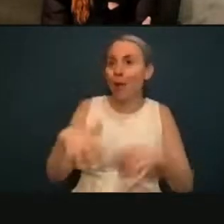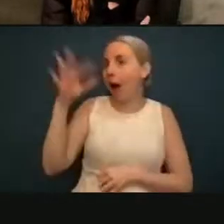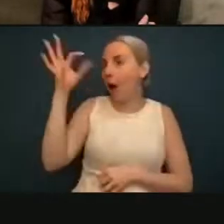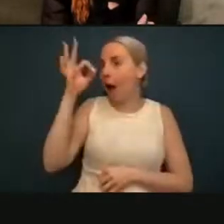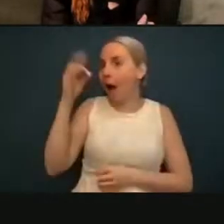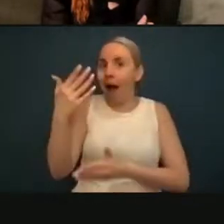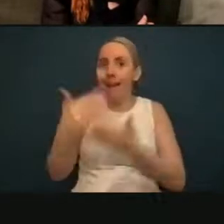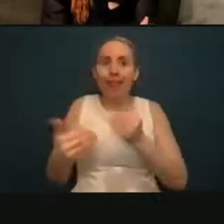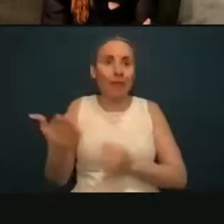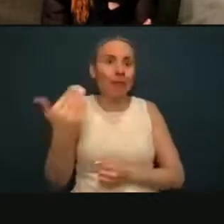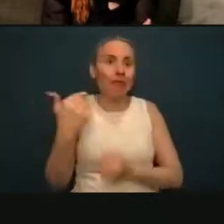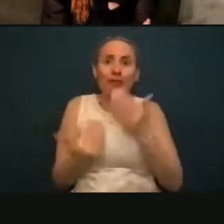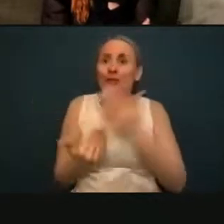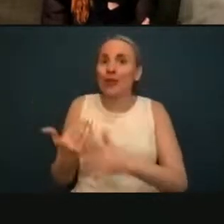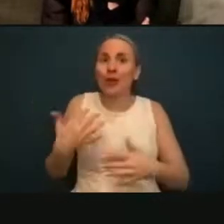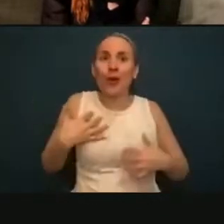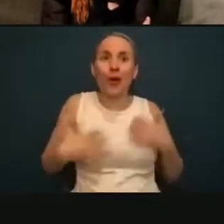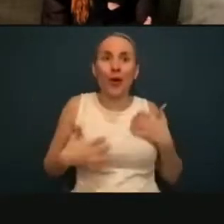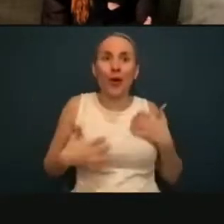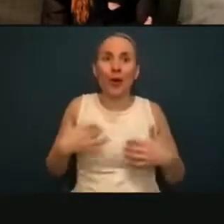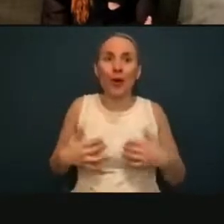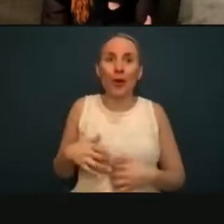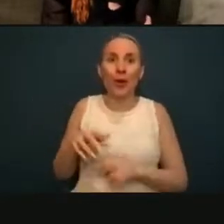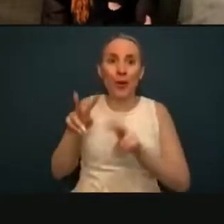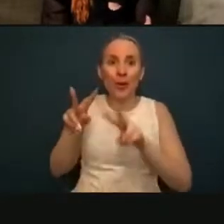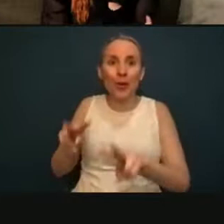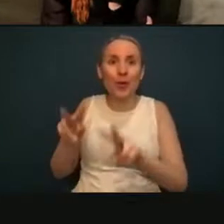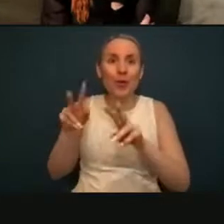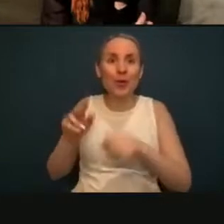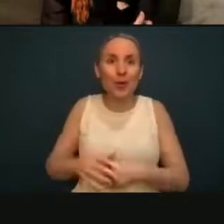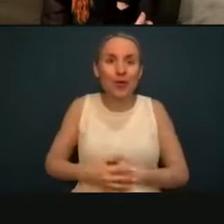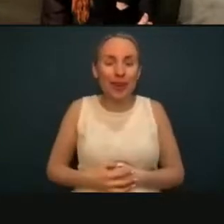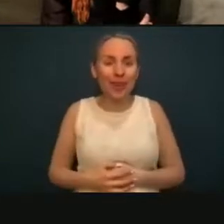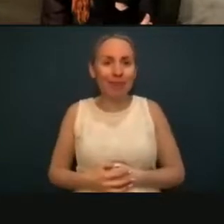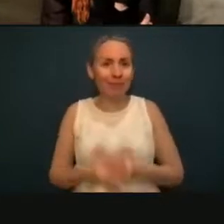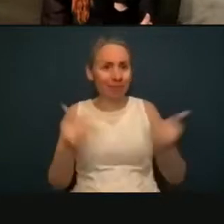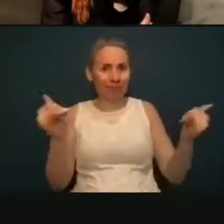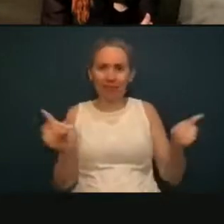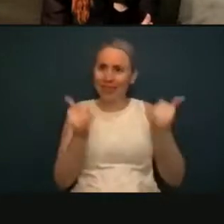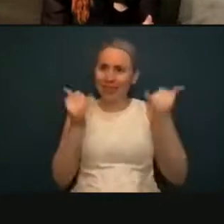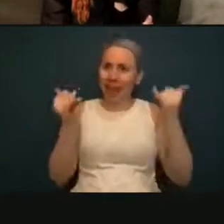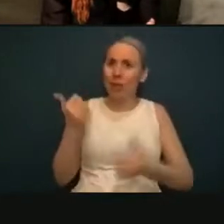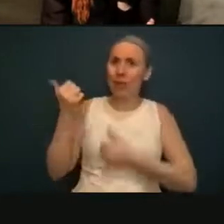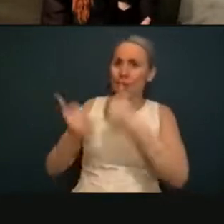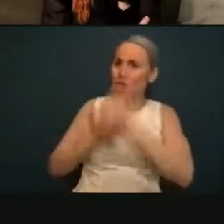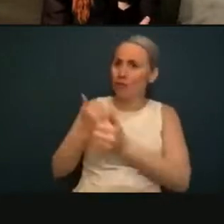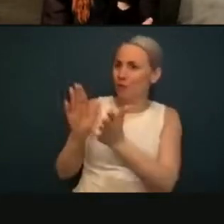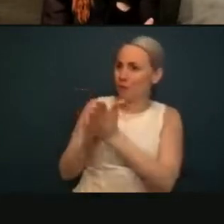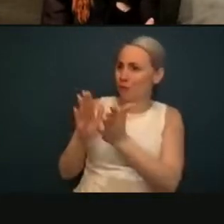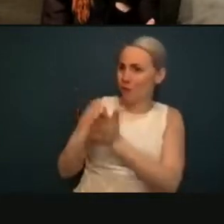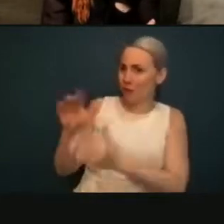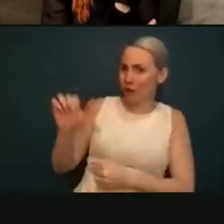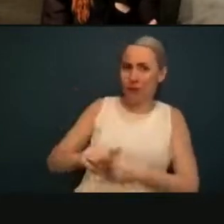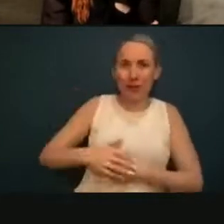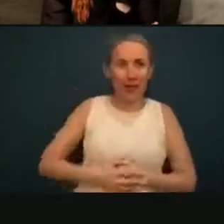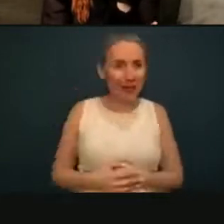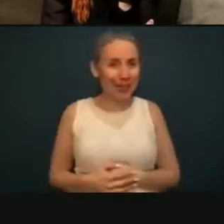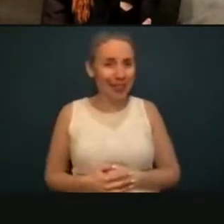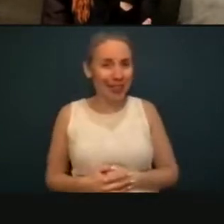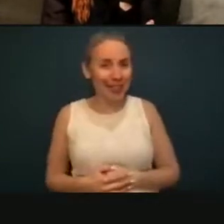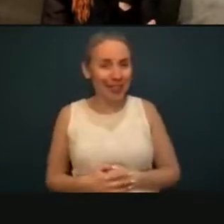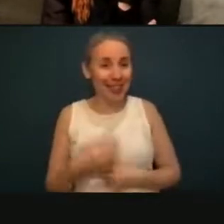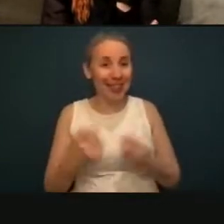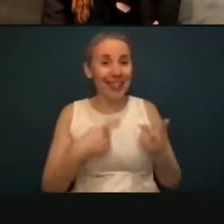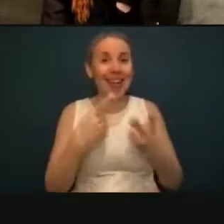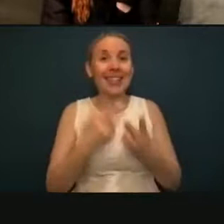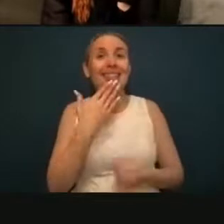really exciting. And, you know, we should celebrate that. And yeah, that's just amazing. And also thank you